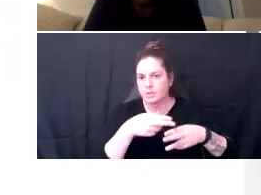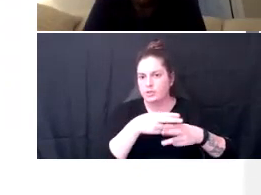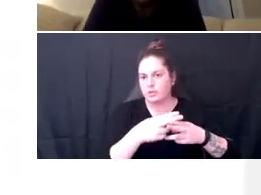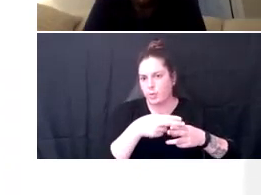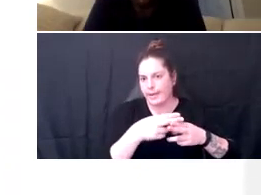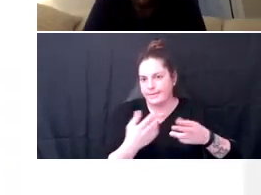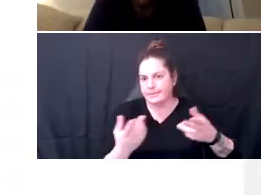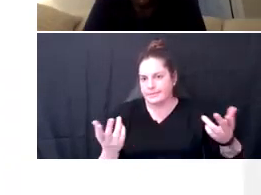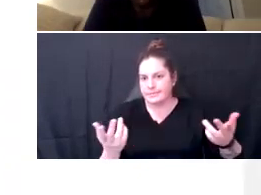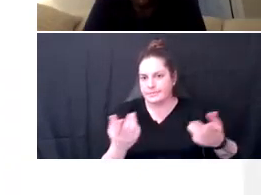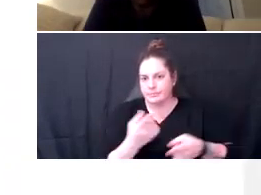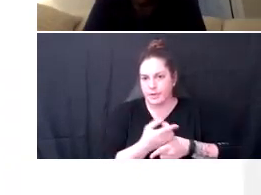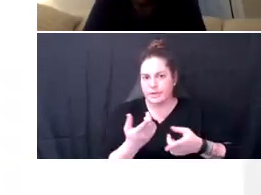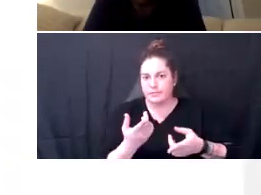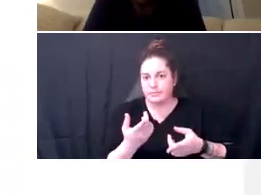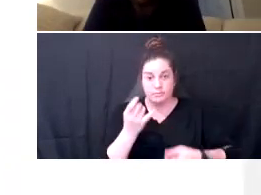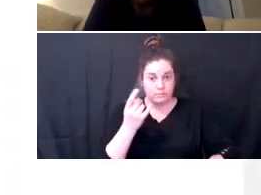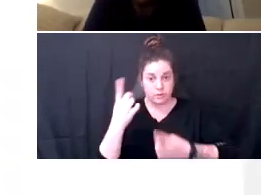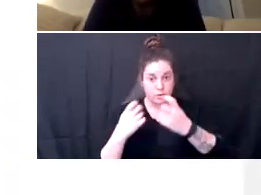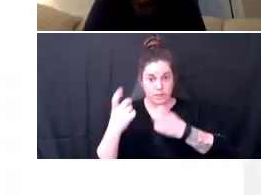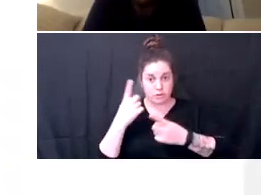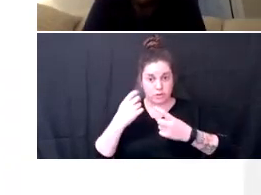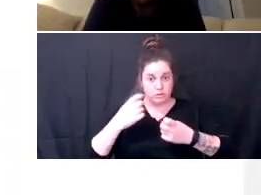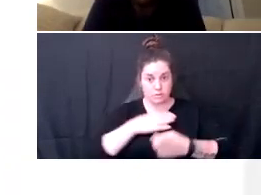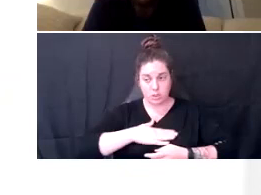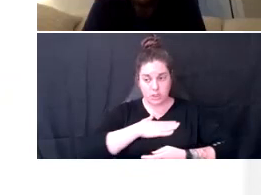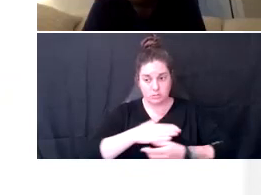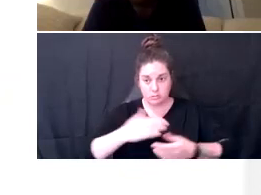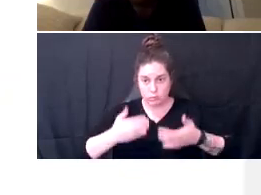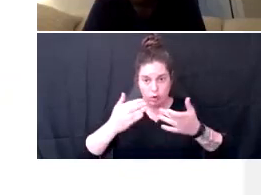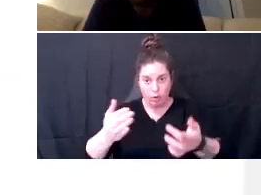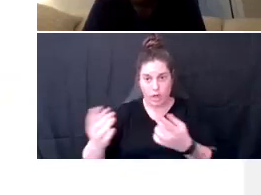Any other questions? Please don't hesitate to ask.